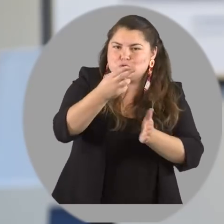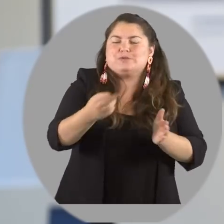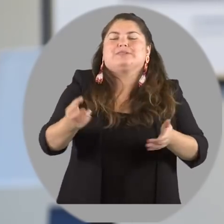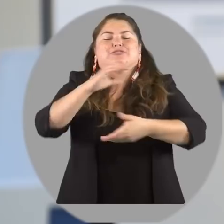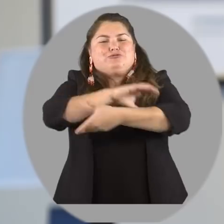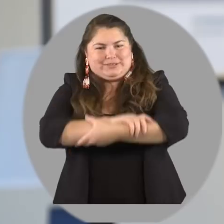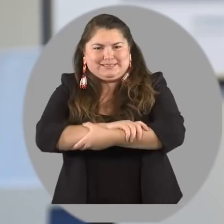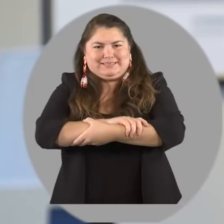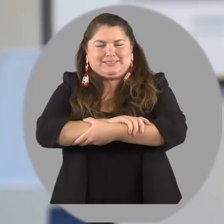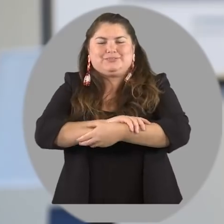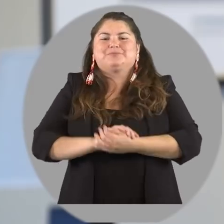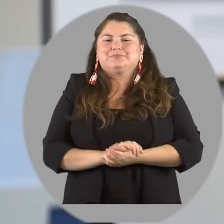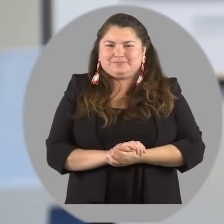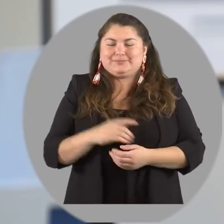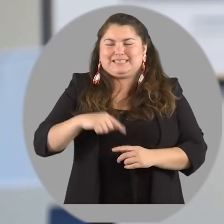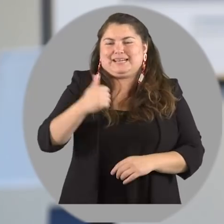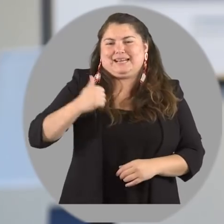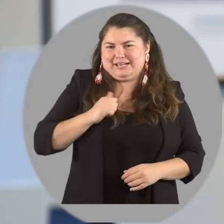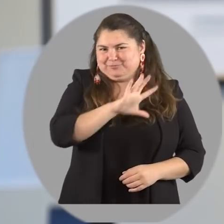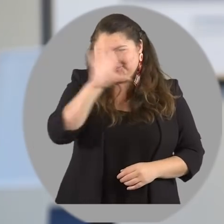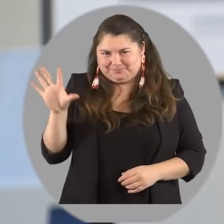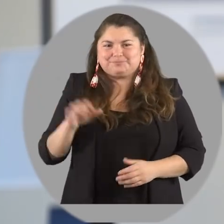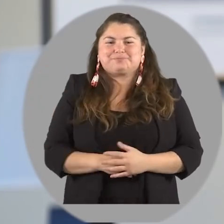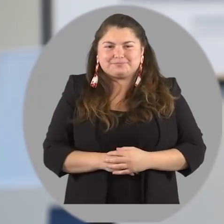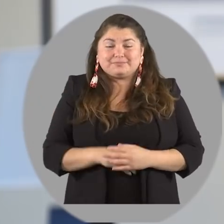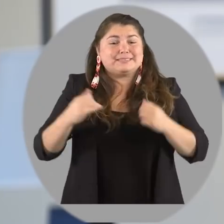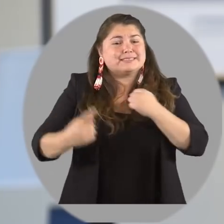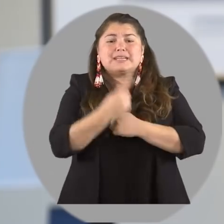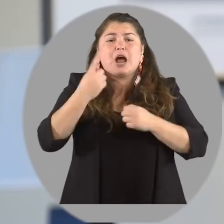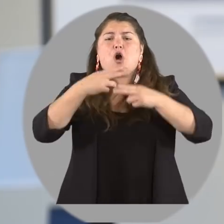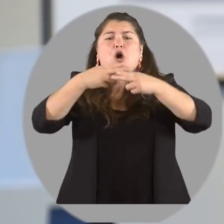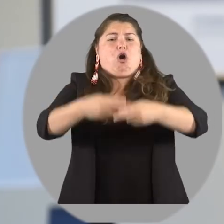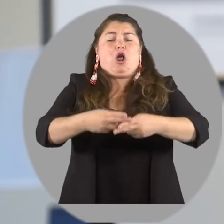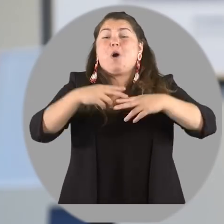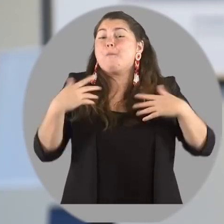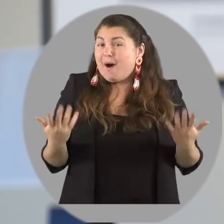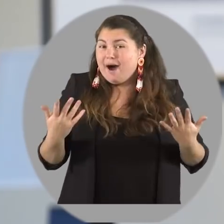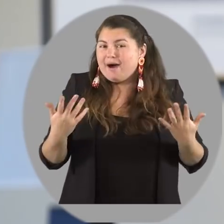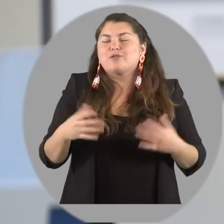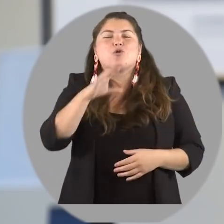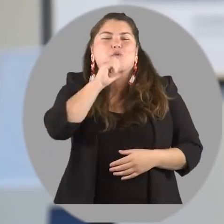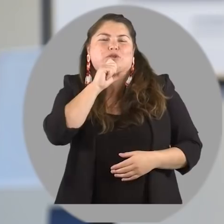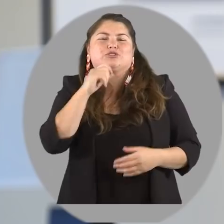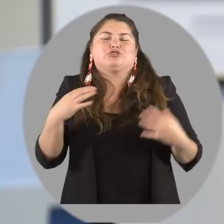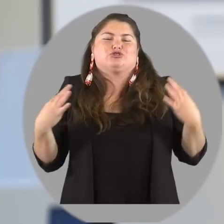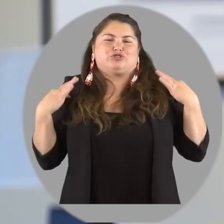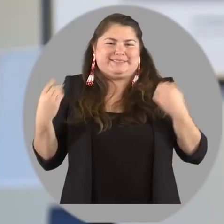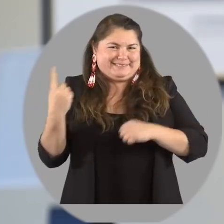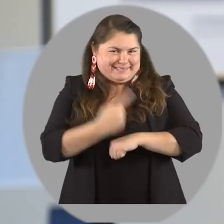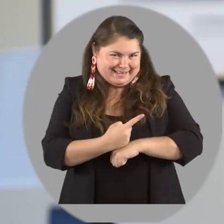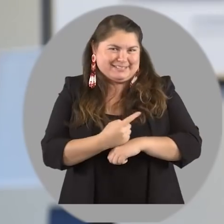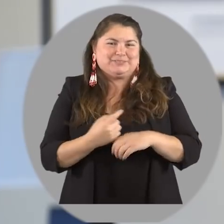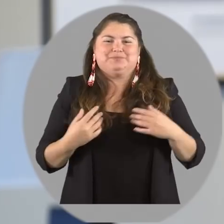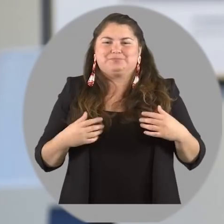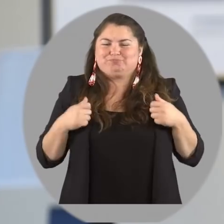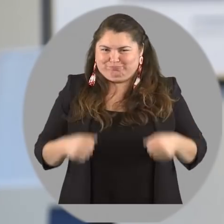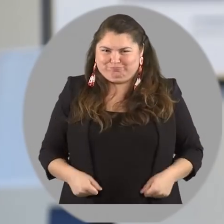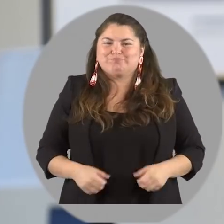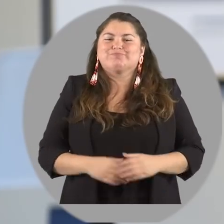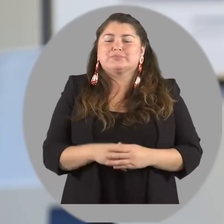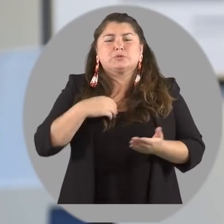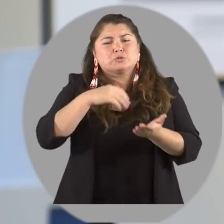Reconciliation in Canada, and a day that we have referred to as Orange Shirt Day. We are